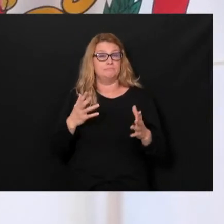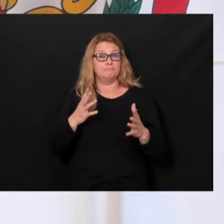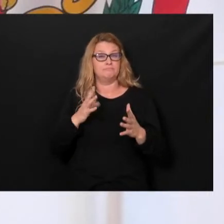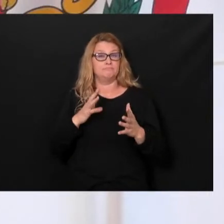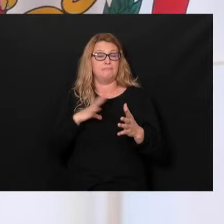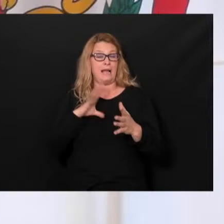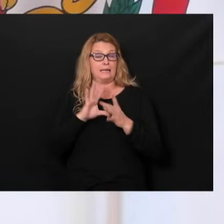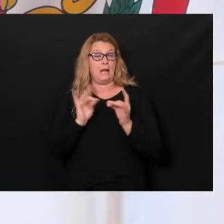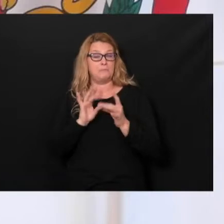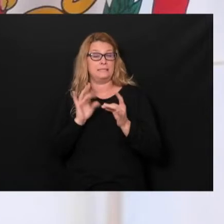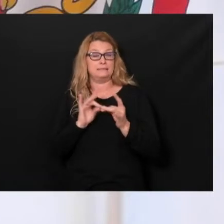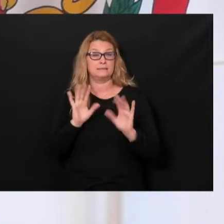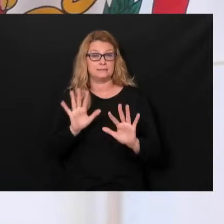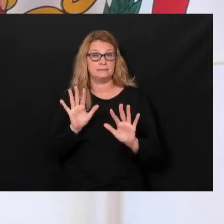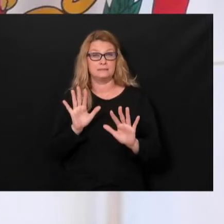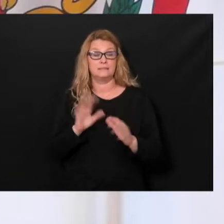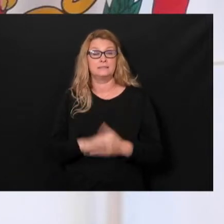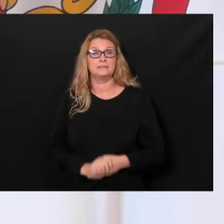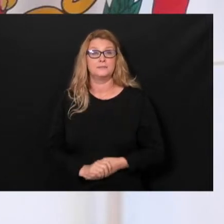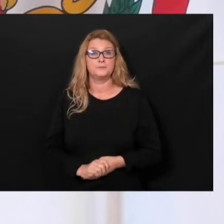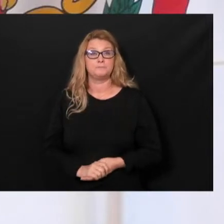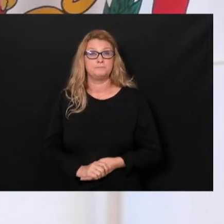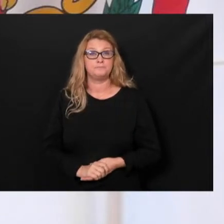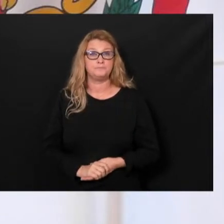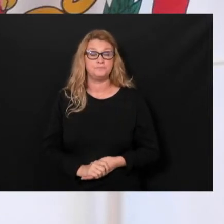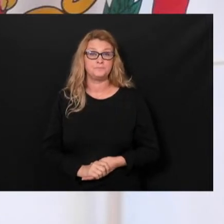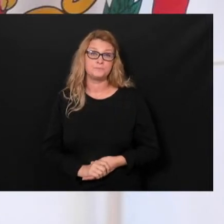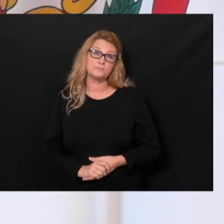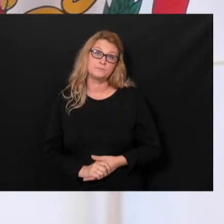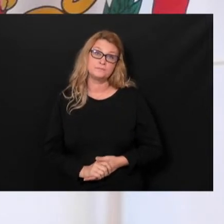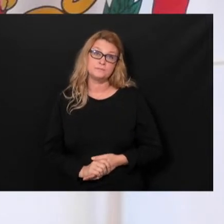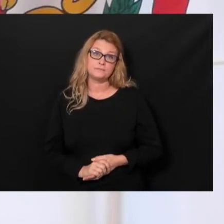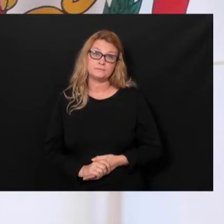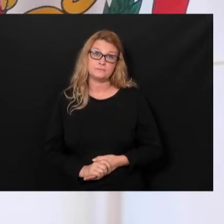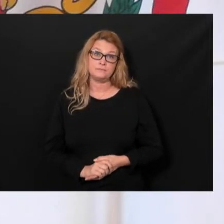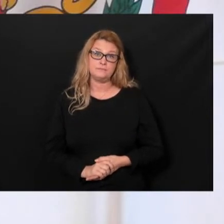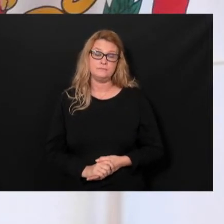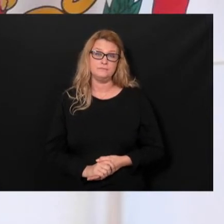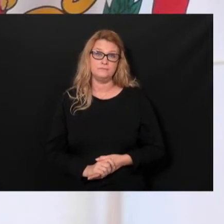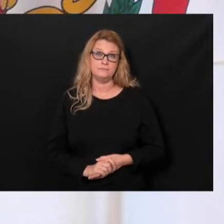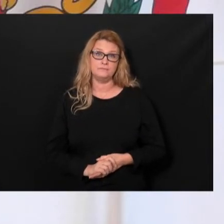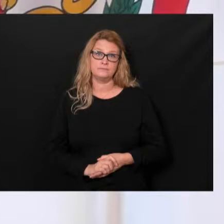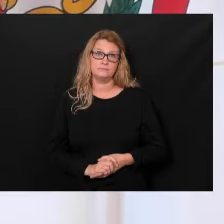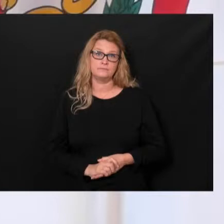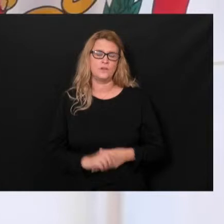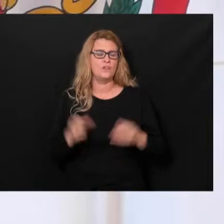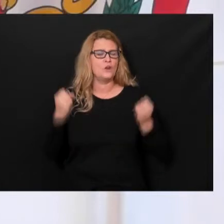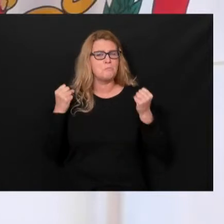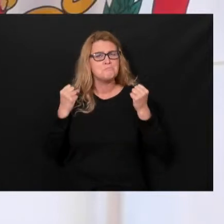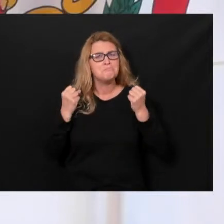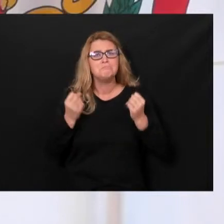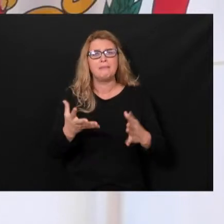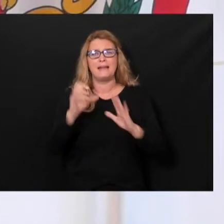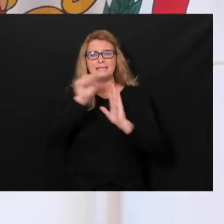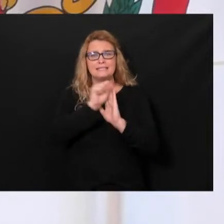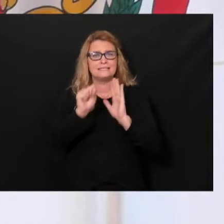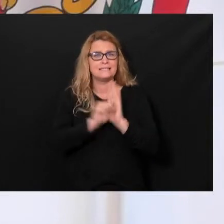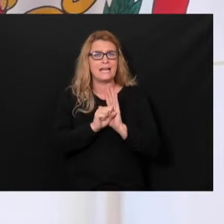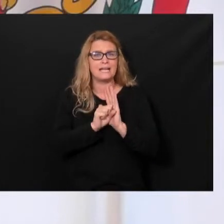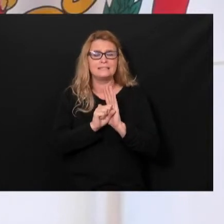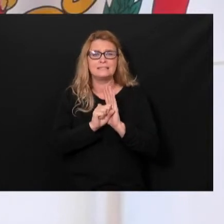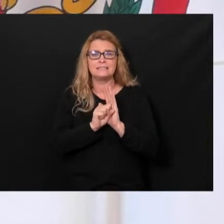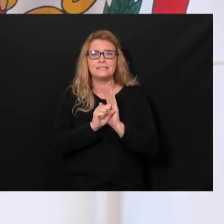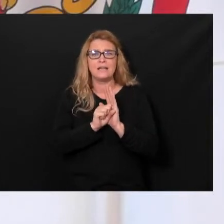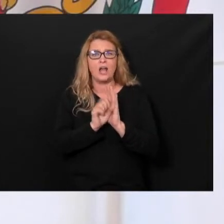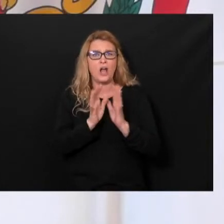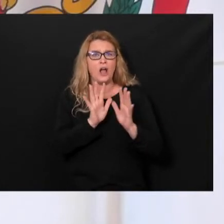I would say, let me do the tail end of the question first. There are many, many states across this nation, really and truly,